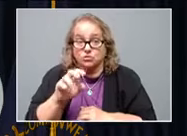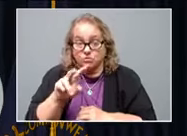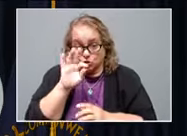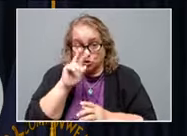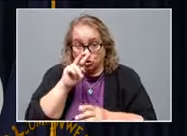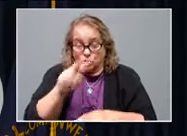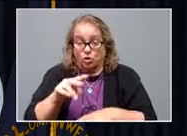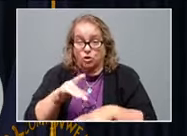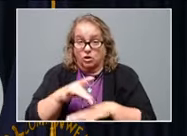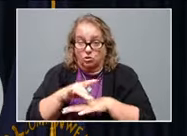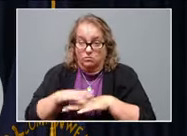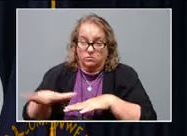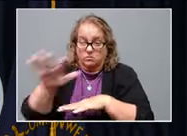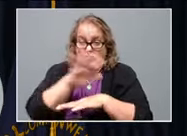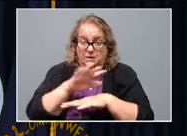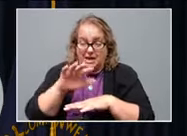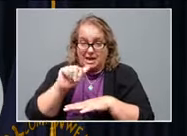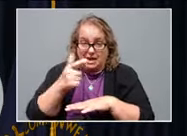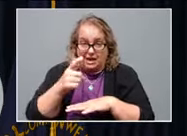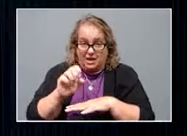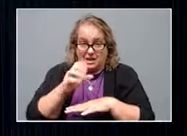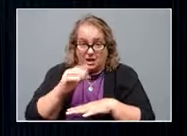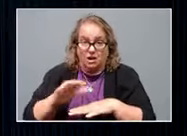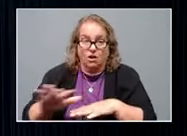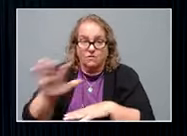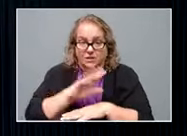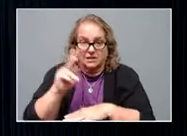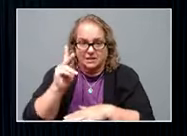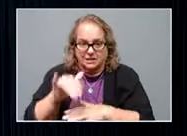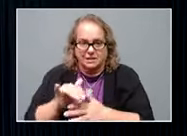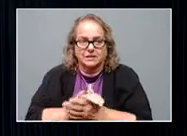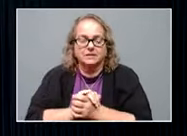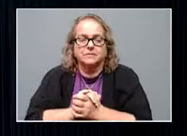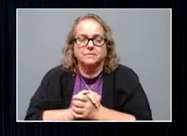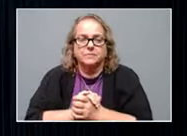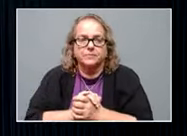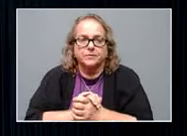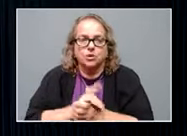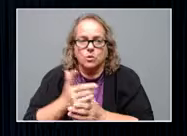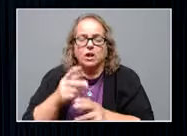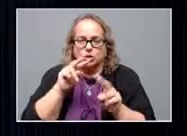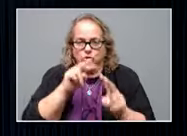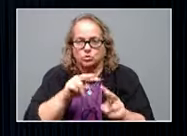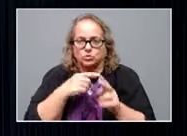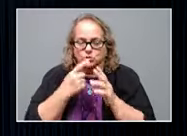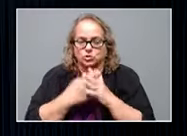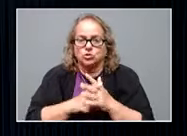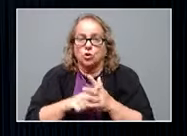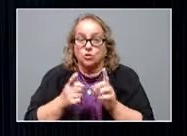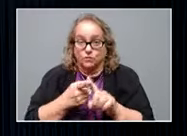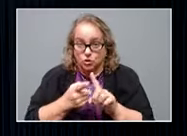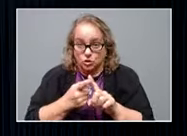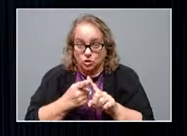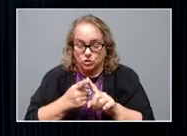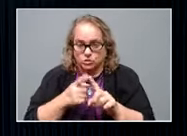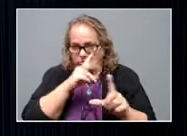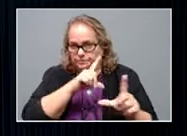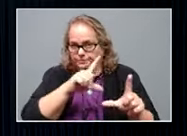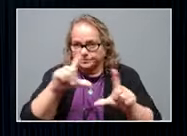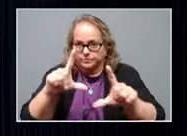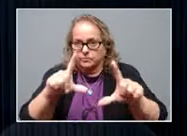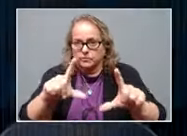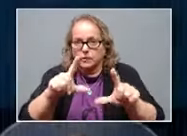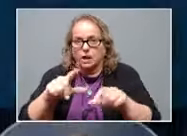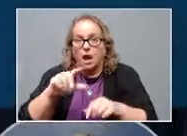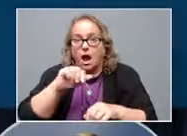across the country, across the Commonwealth geographically. So let's start here. First, of all Kentuckians, we're getting